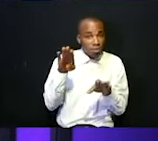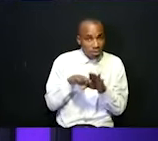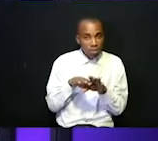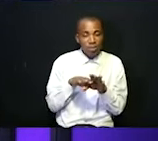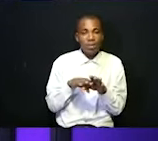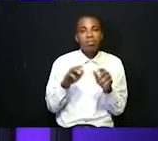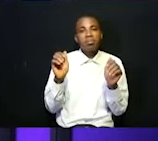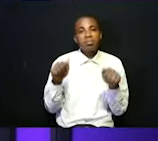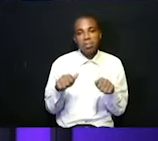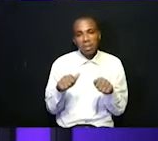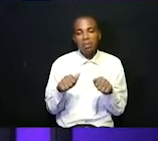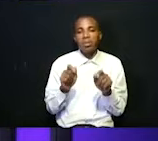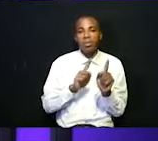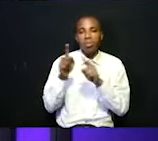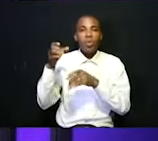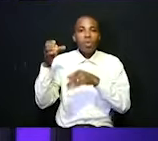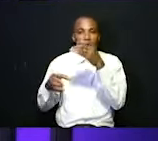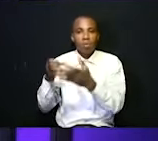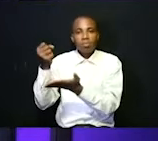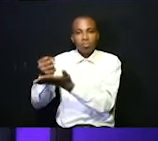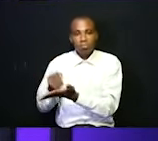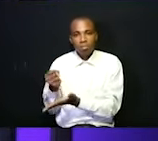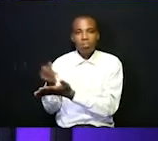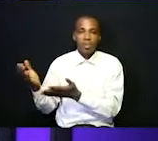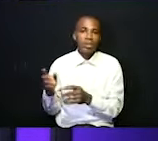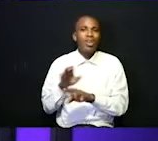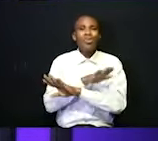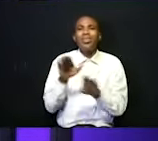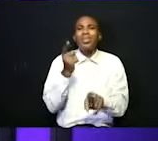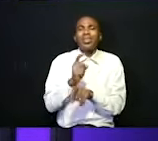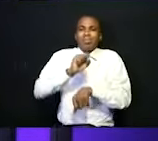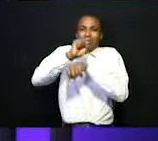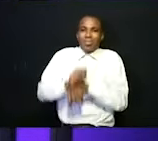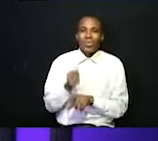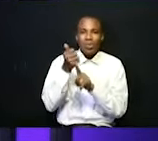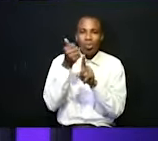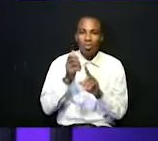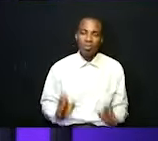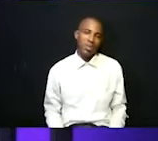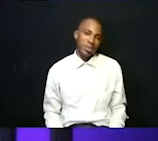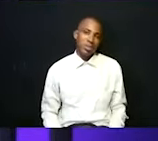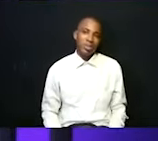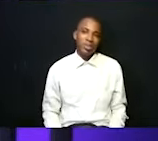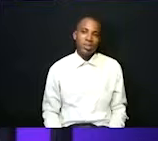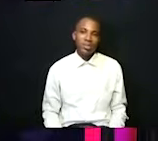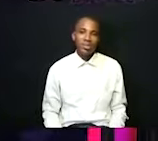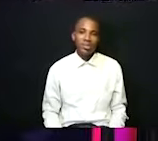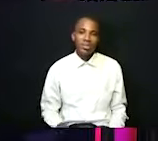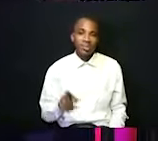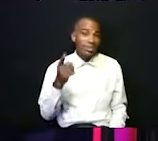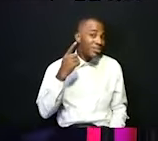so ube timi aye hon krata ana wa wari. Mumi ya mfa noma bibri en chichiri ye honsa. It's good. Abufu diye.